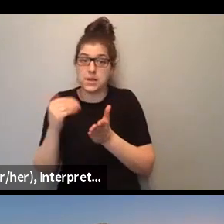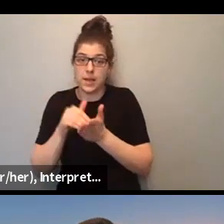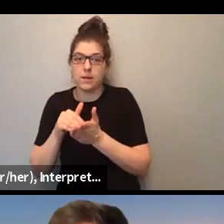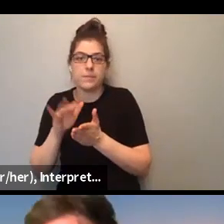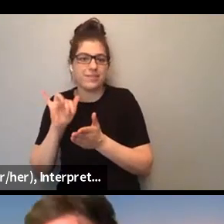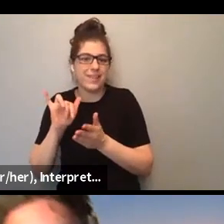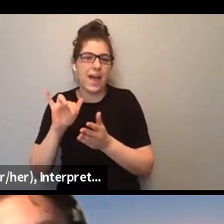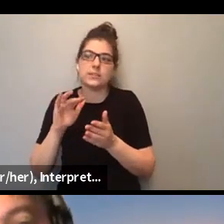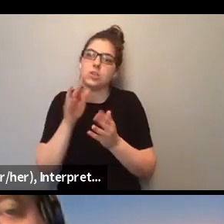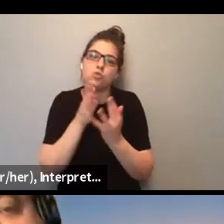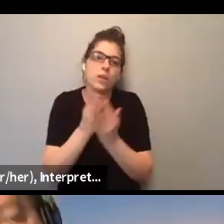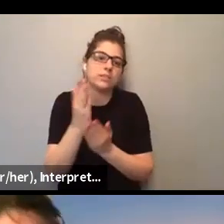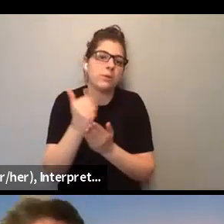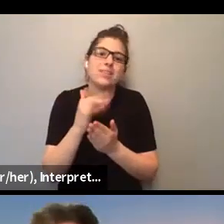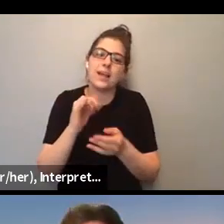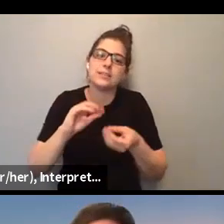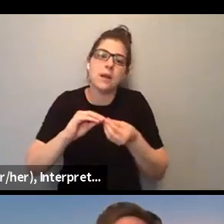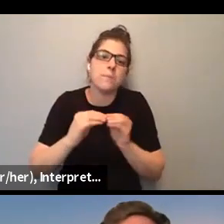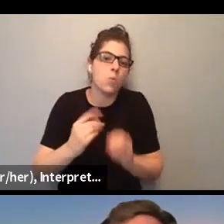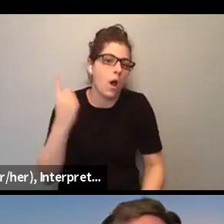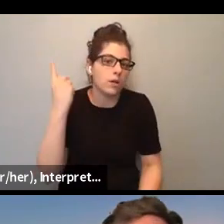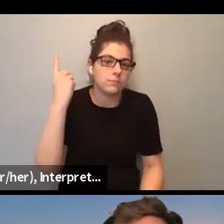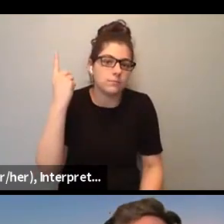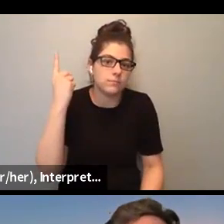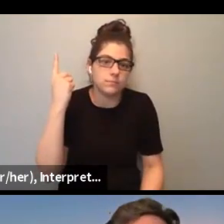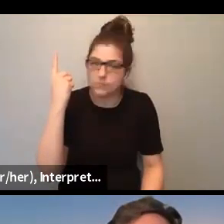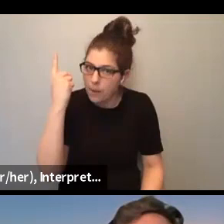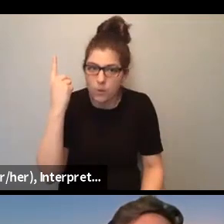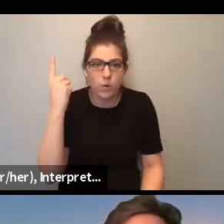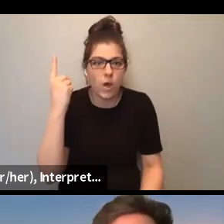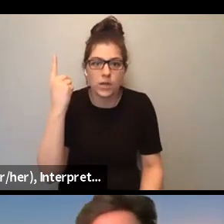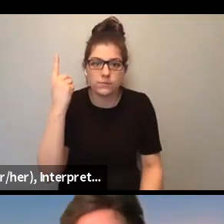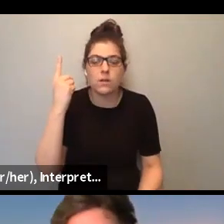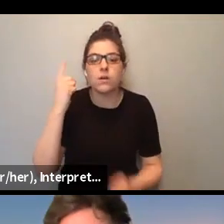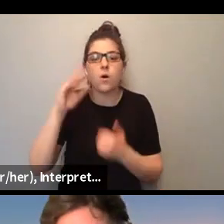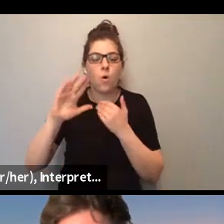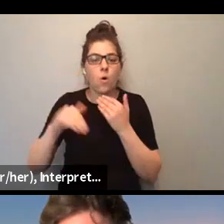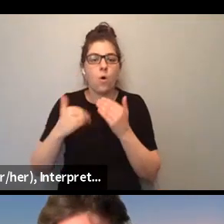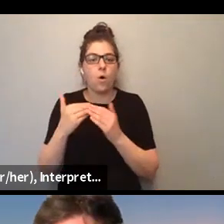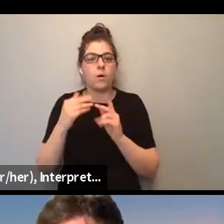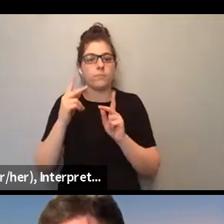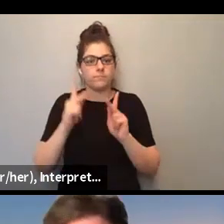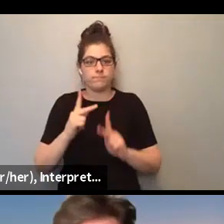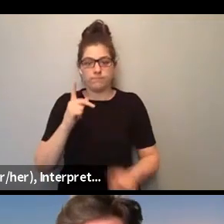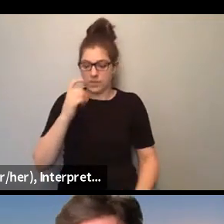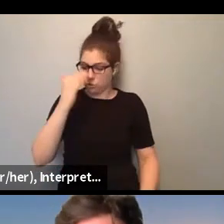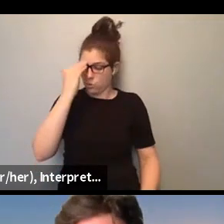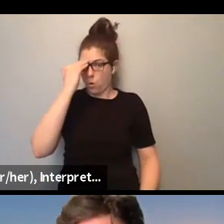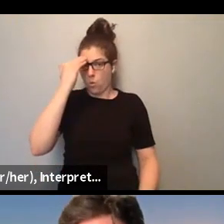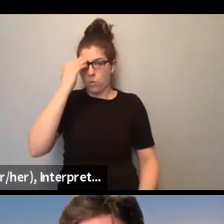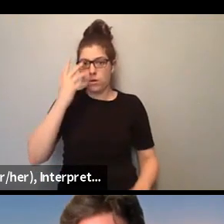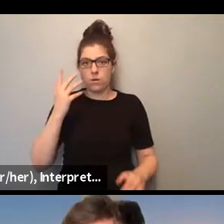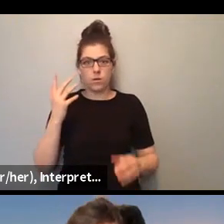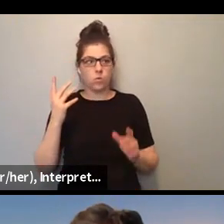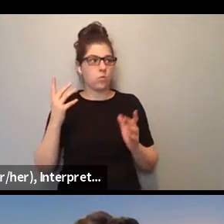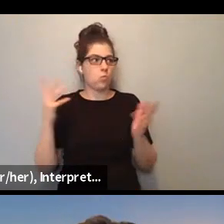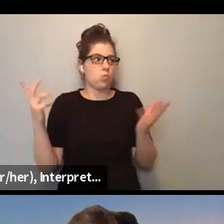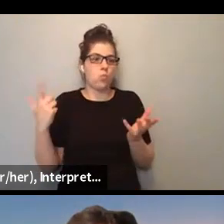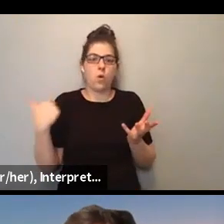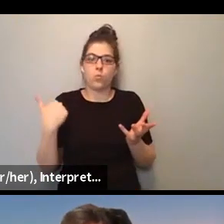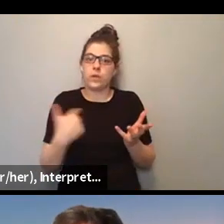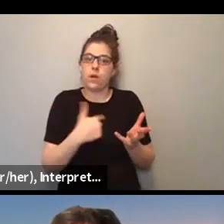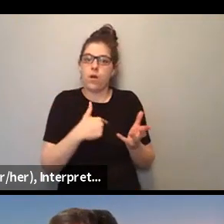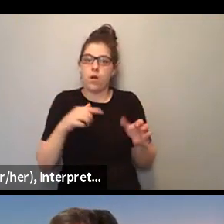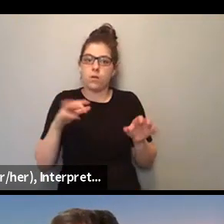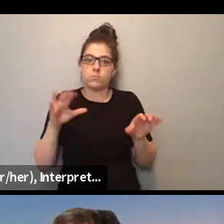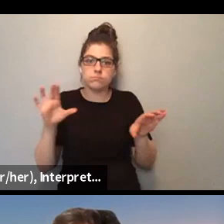one. All players need to be knowledgeable about what we're bringing to the table and